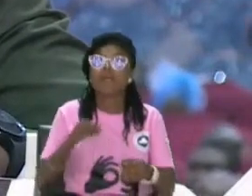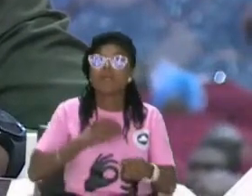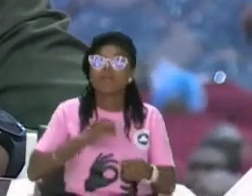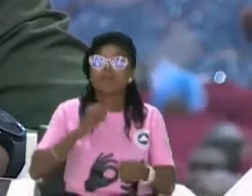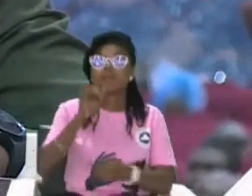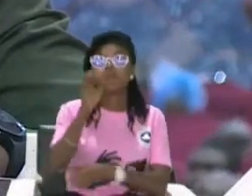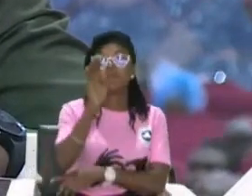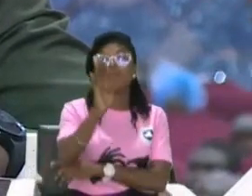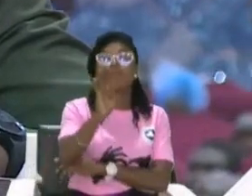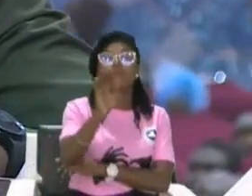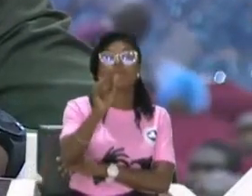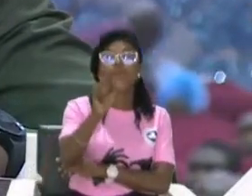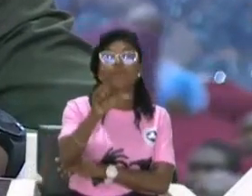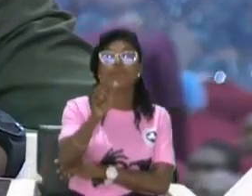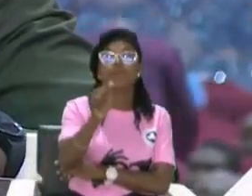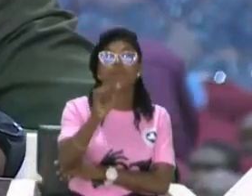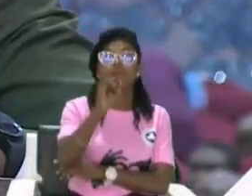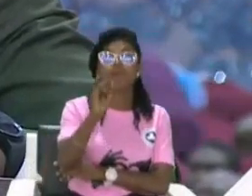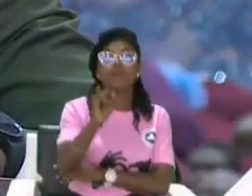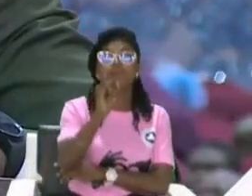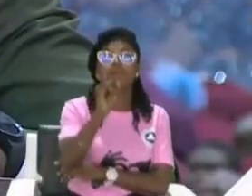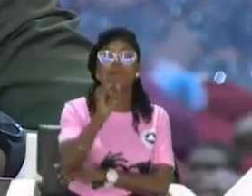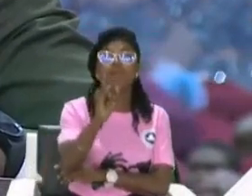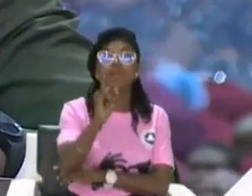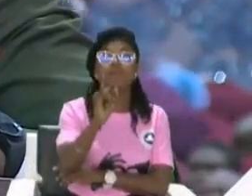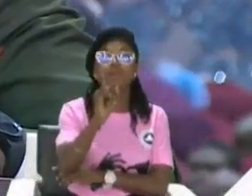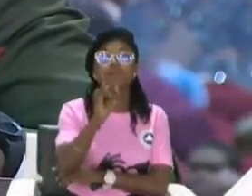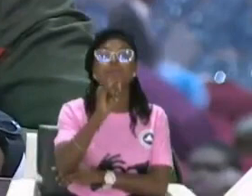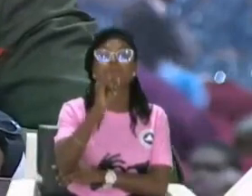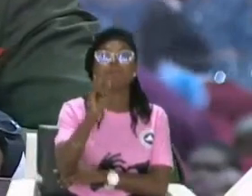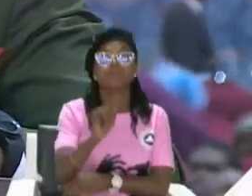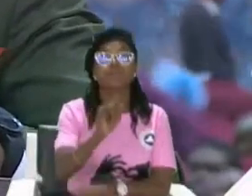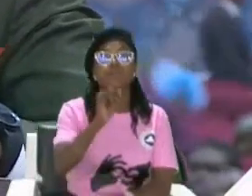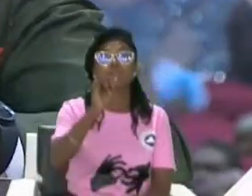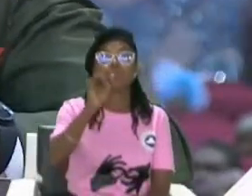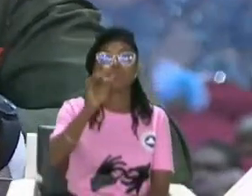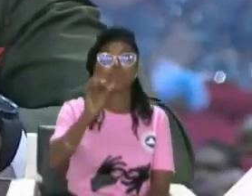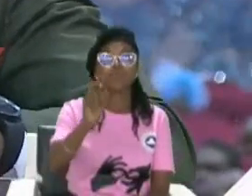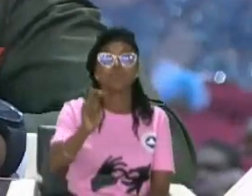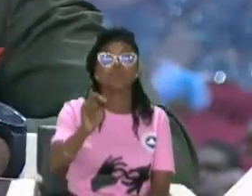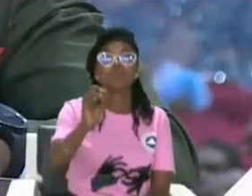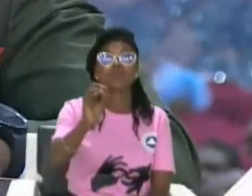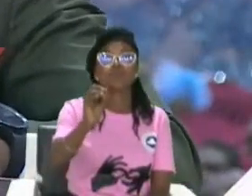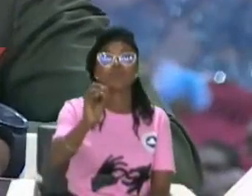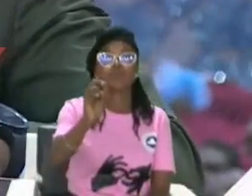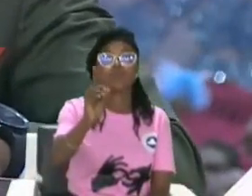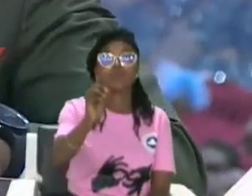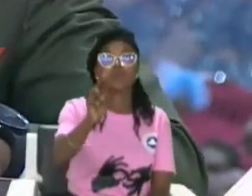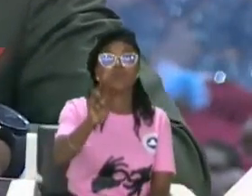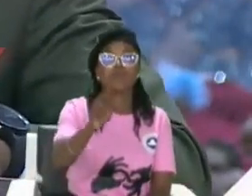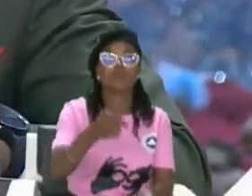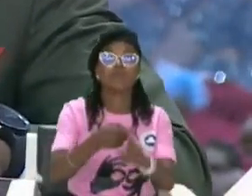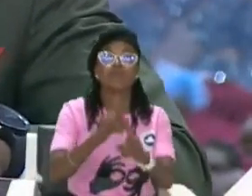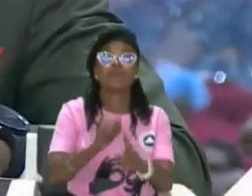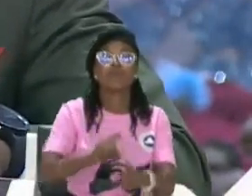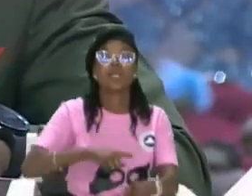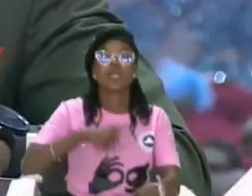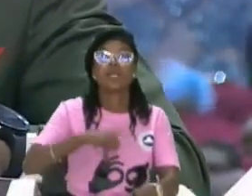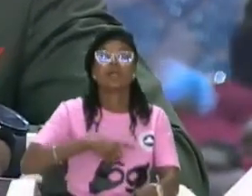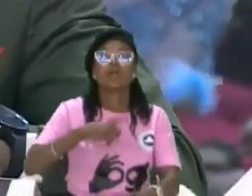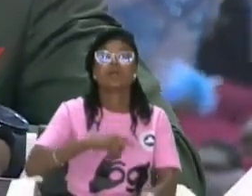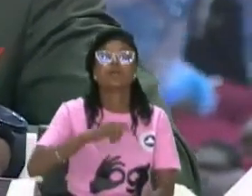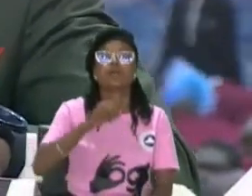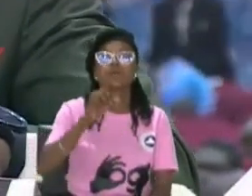Bolaji Jinodu from Region 37, Lagos Province 96. Last year at